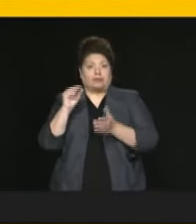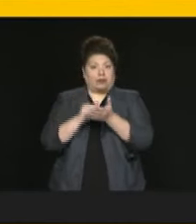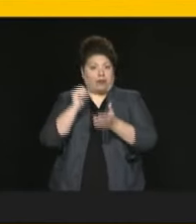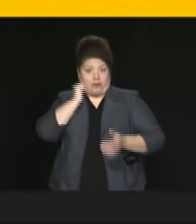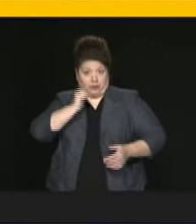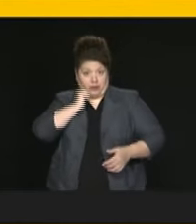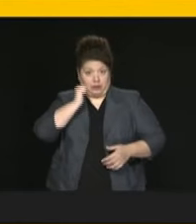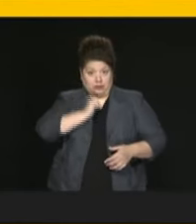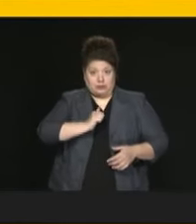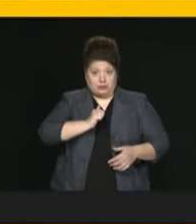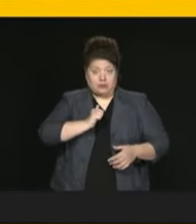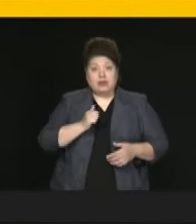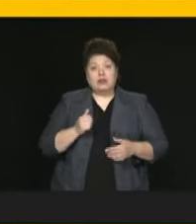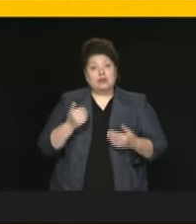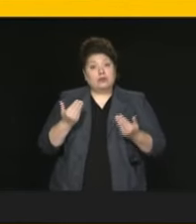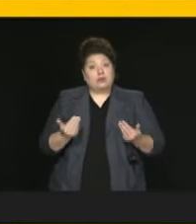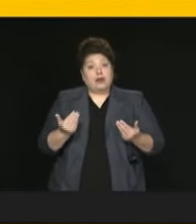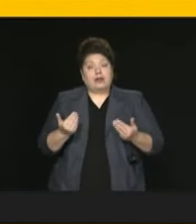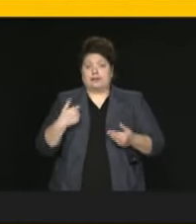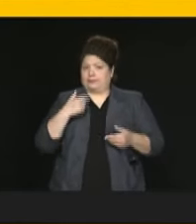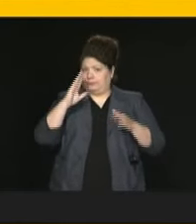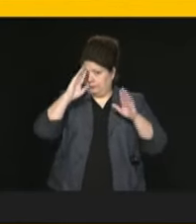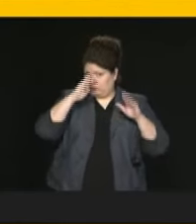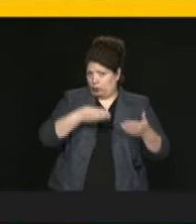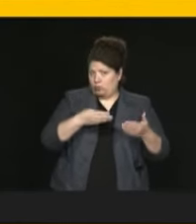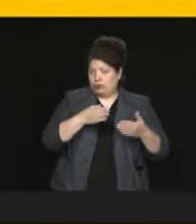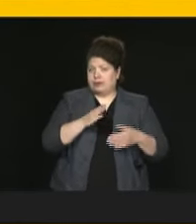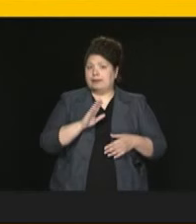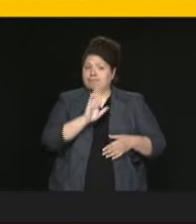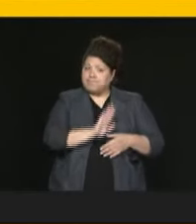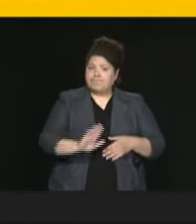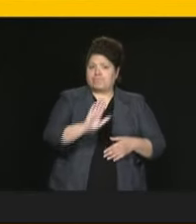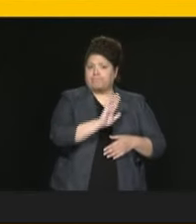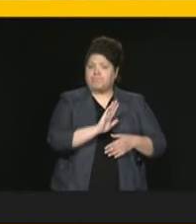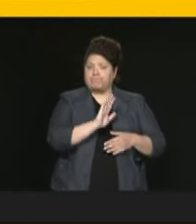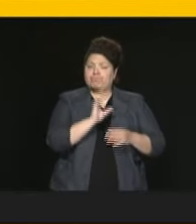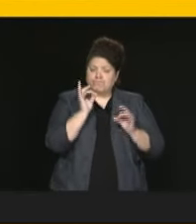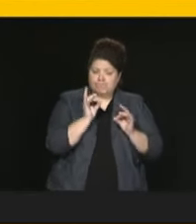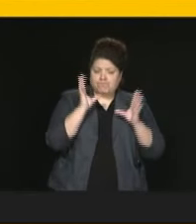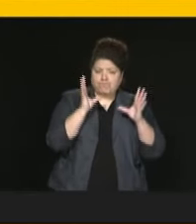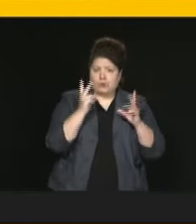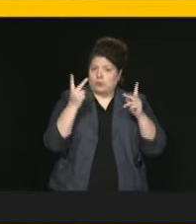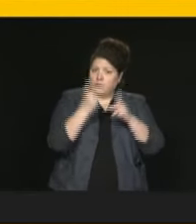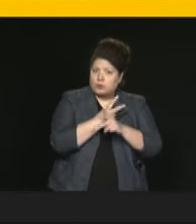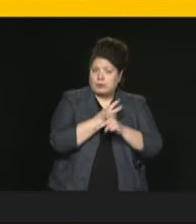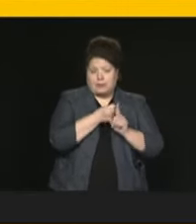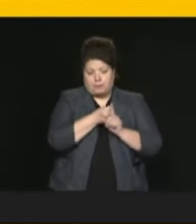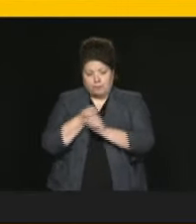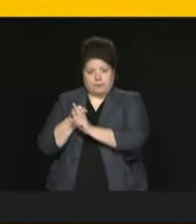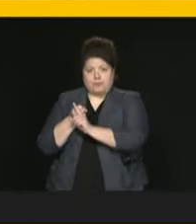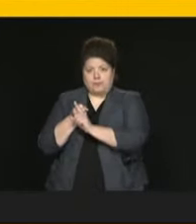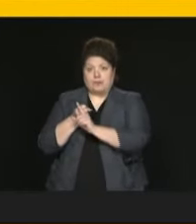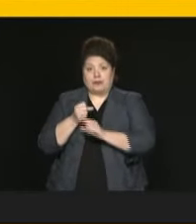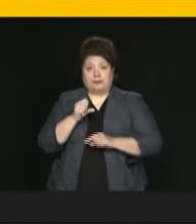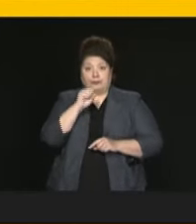focus on the disproportionate impacts and severe outcomes of COVID-19 on our seniors.